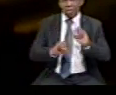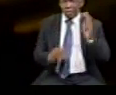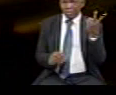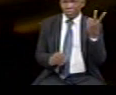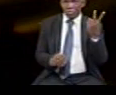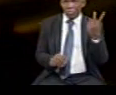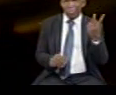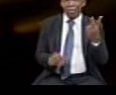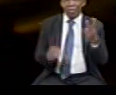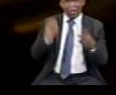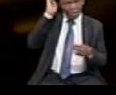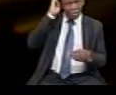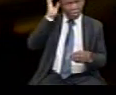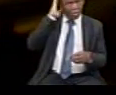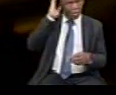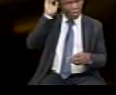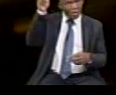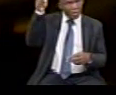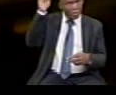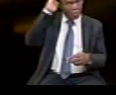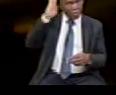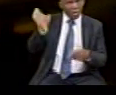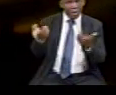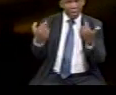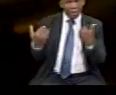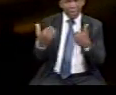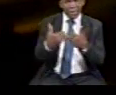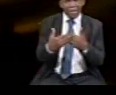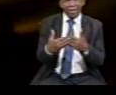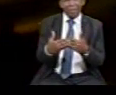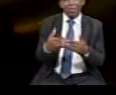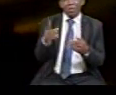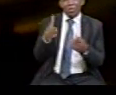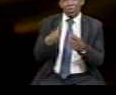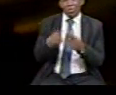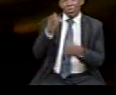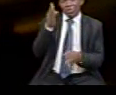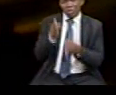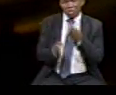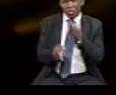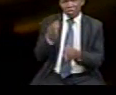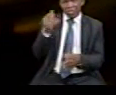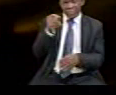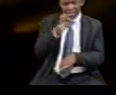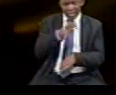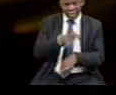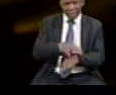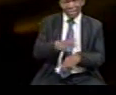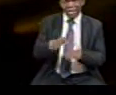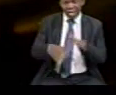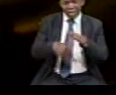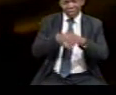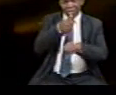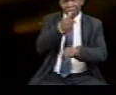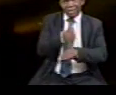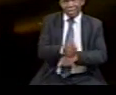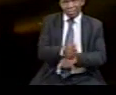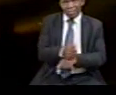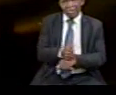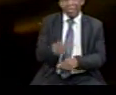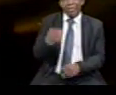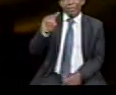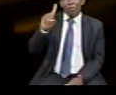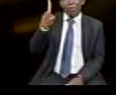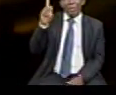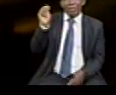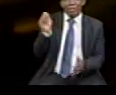come, the second coming will come to judge the earth and to establish the millennial reign. Look at